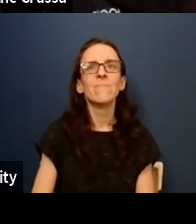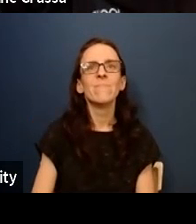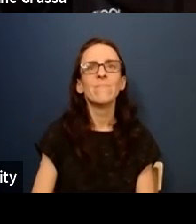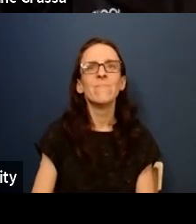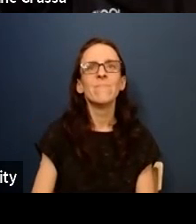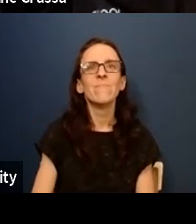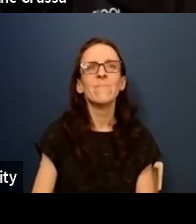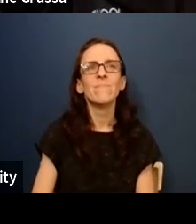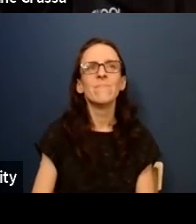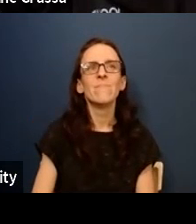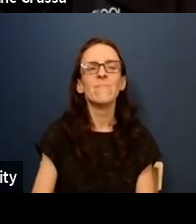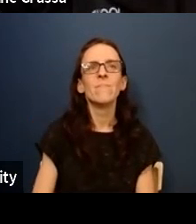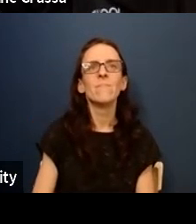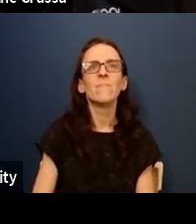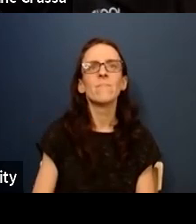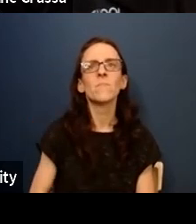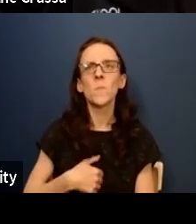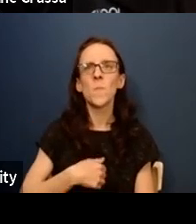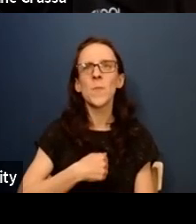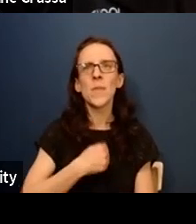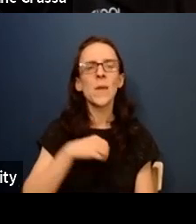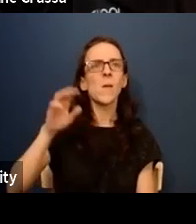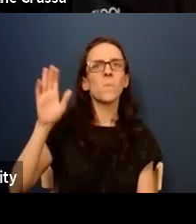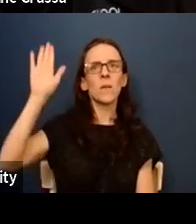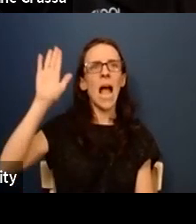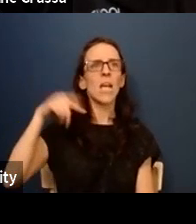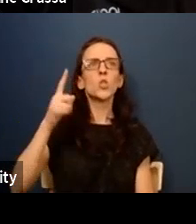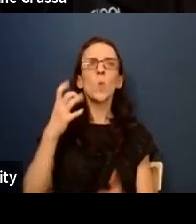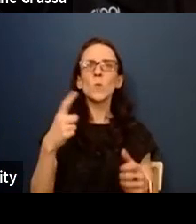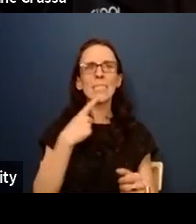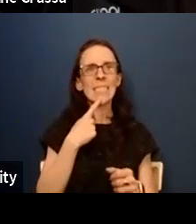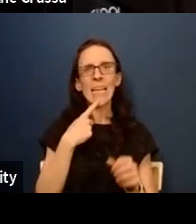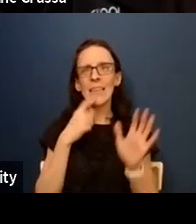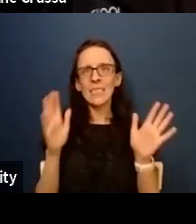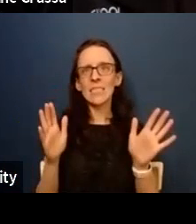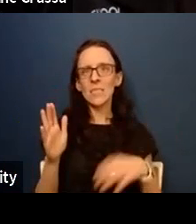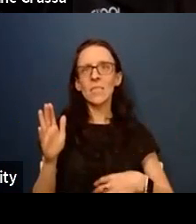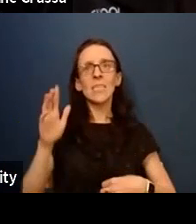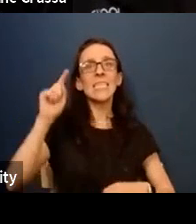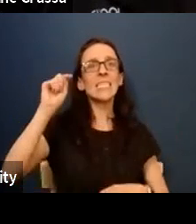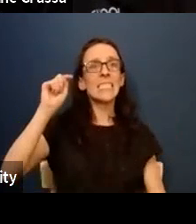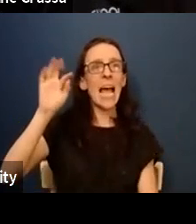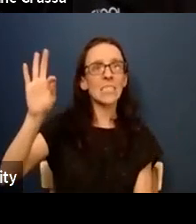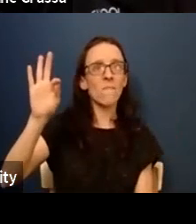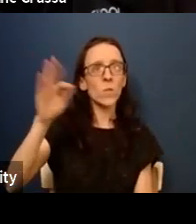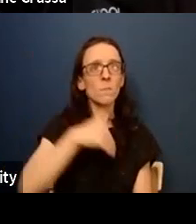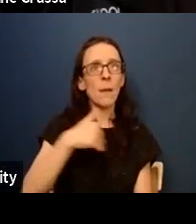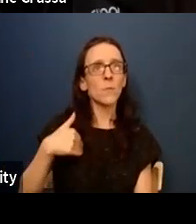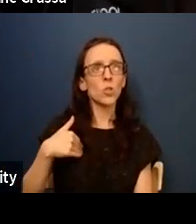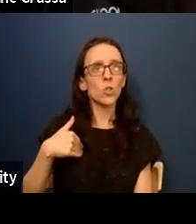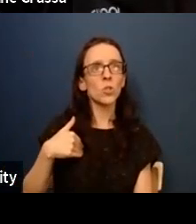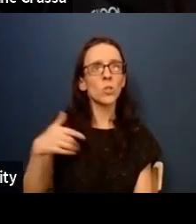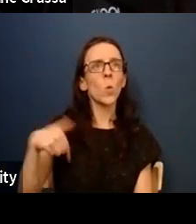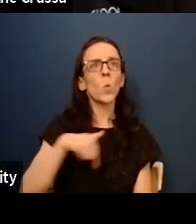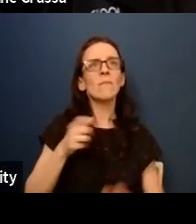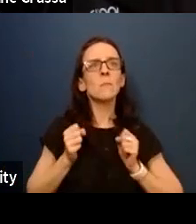Well, the other option that I was saying. And again, we have to get, let me just say Right. this, task force members, we have spent